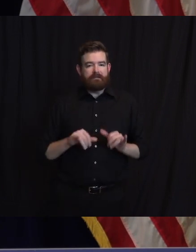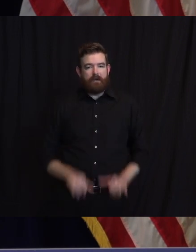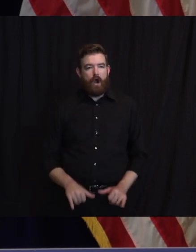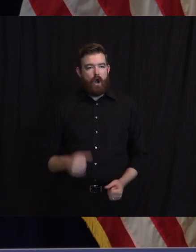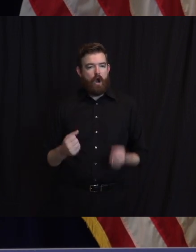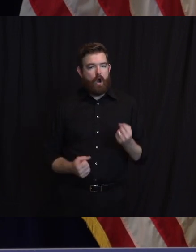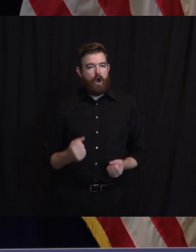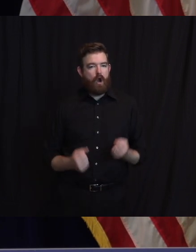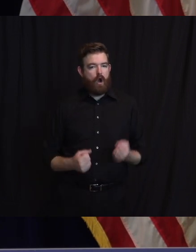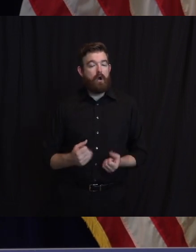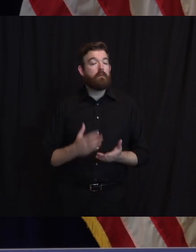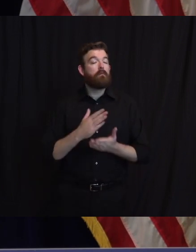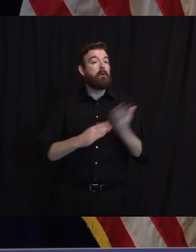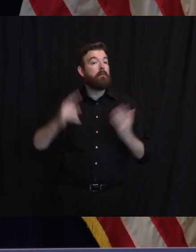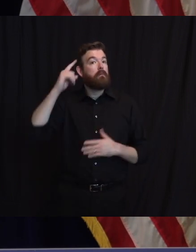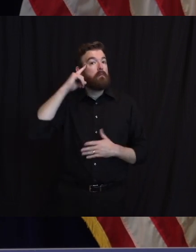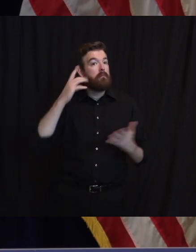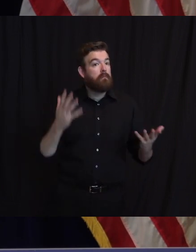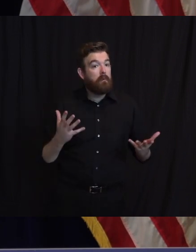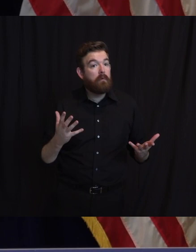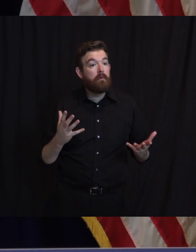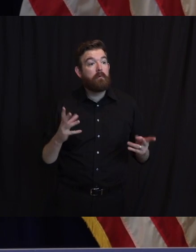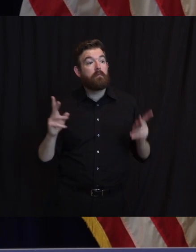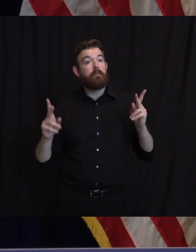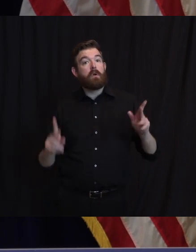you also get out of your car. That is July 6th.